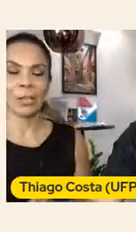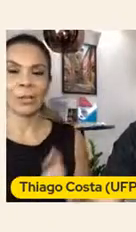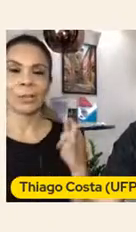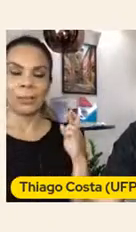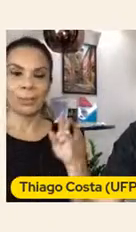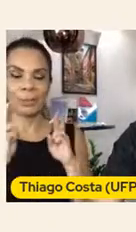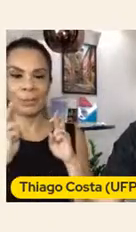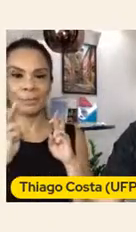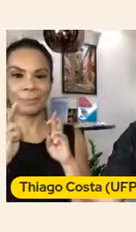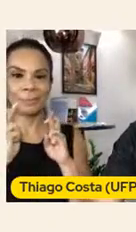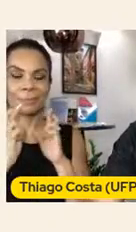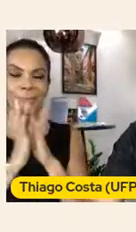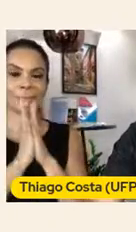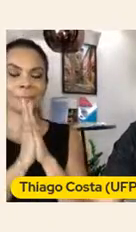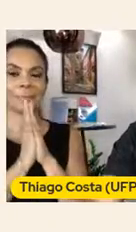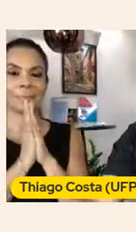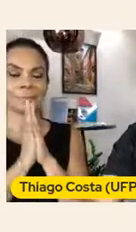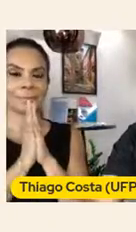3, 2, 1.